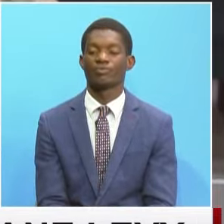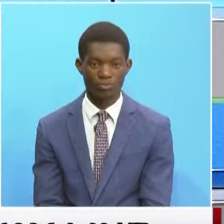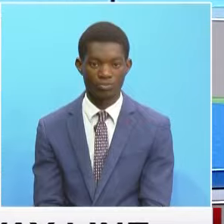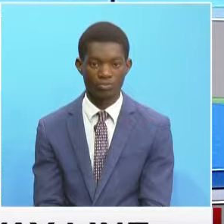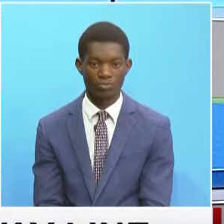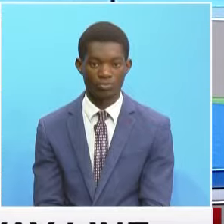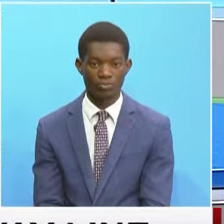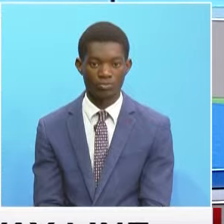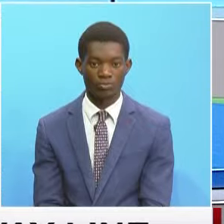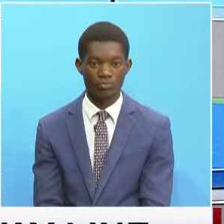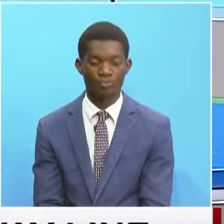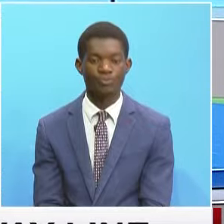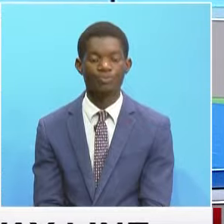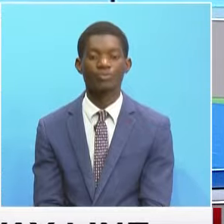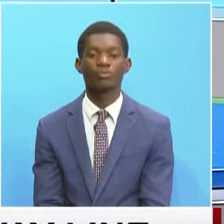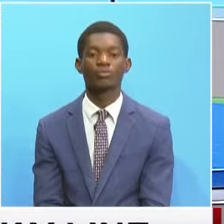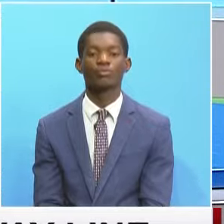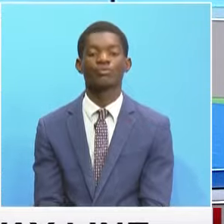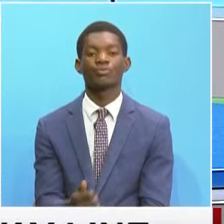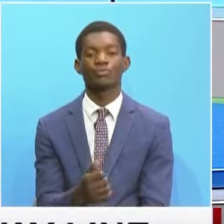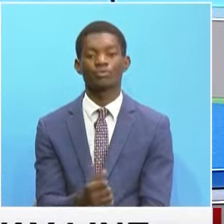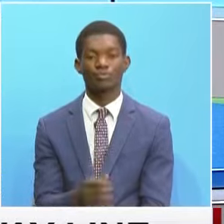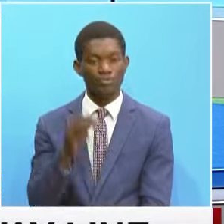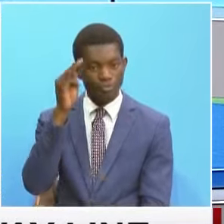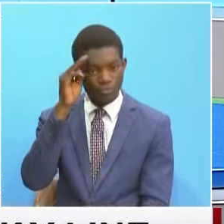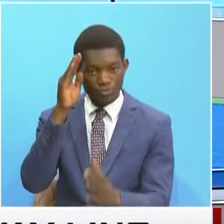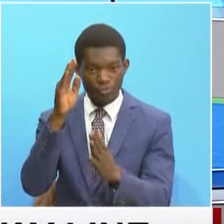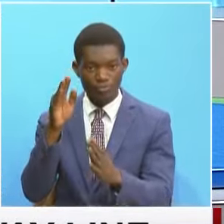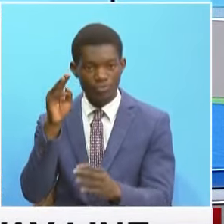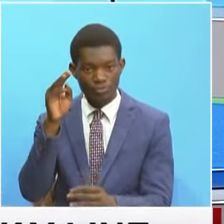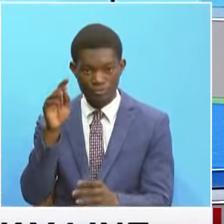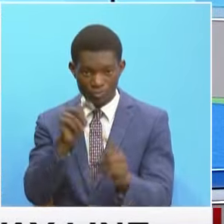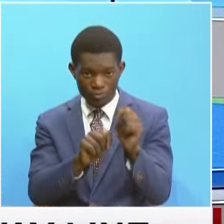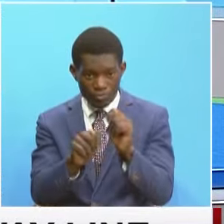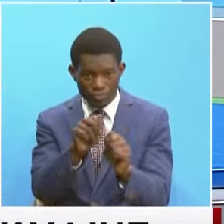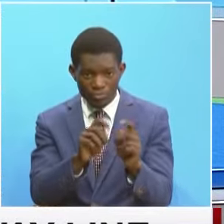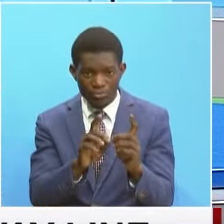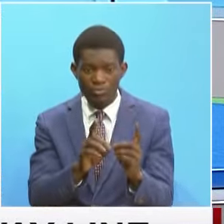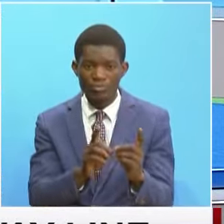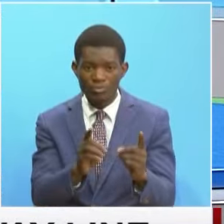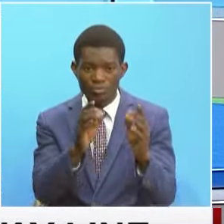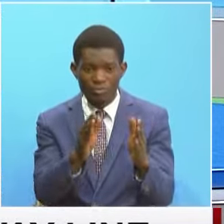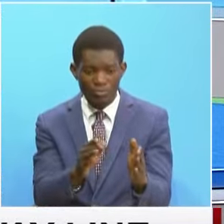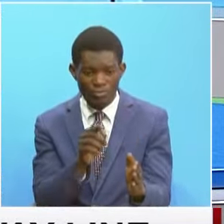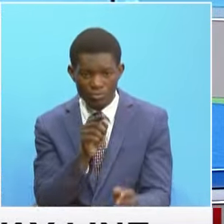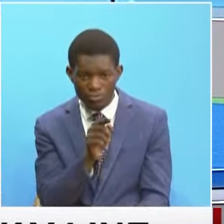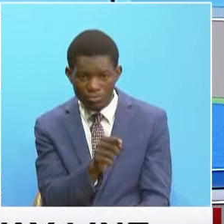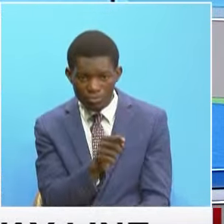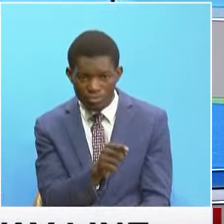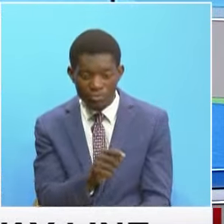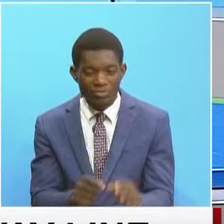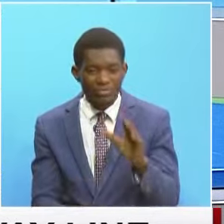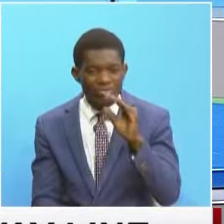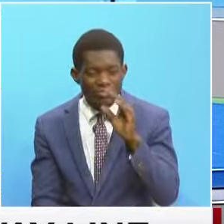District. Well, in other news, Ministry of Tourism Director of Tourism, Andrew Chilufya, says Zambia